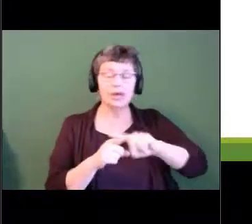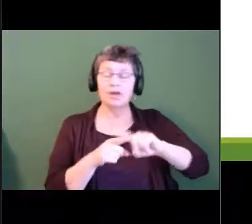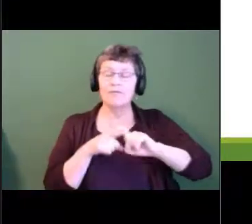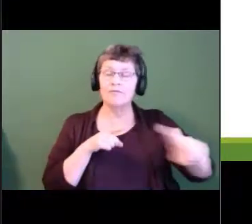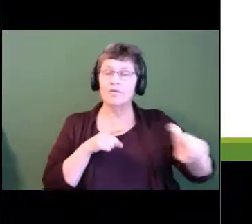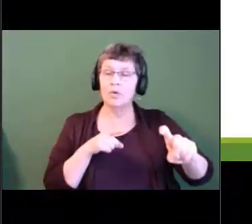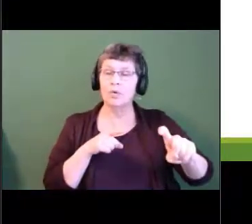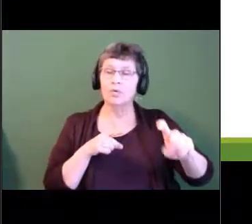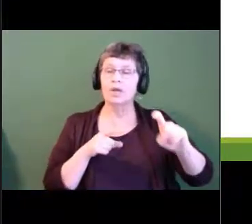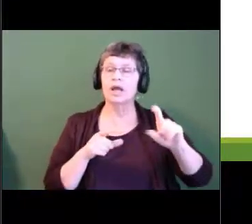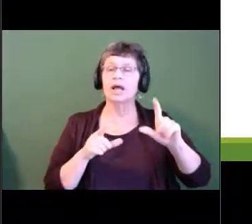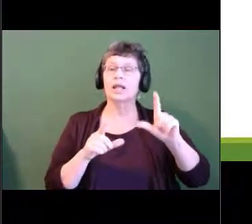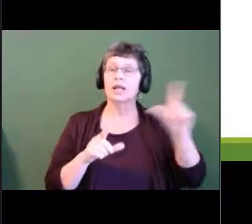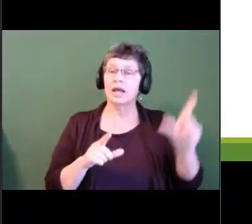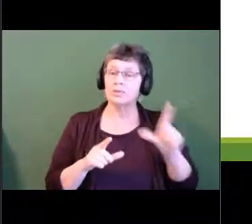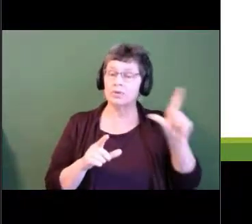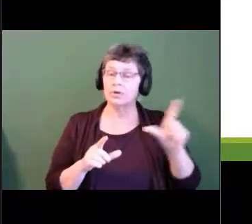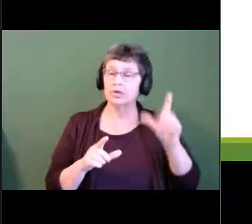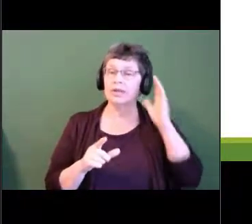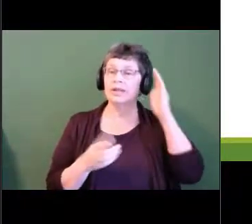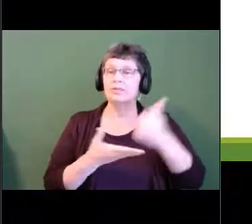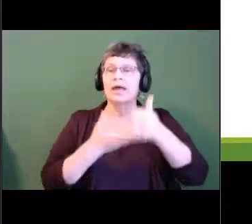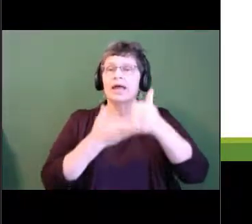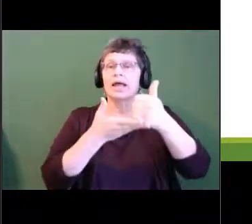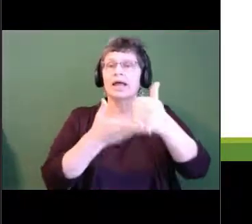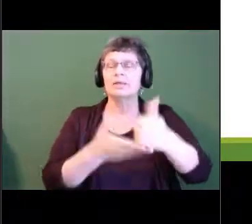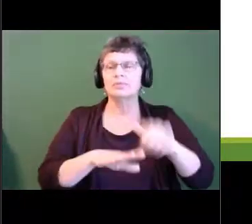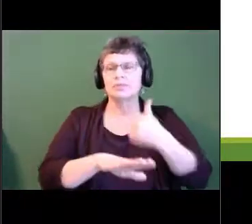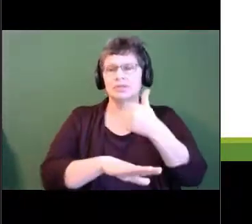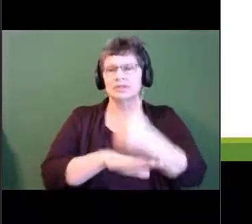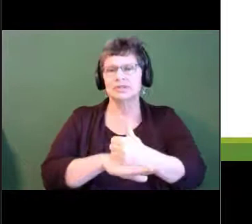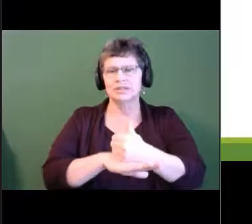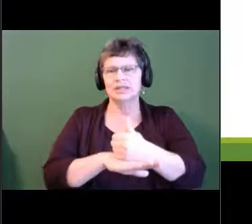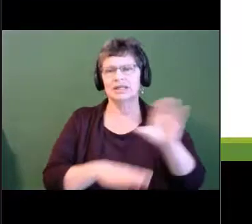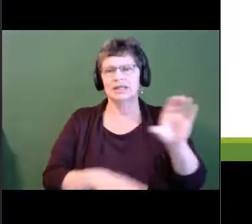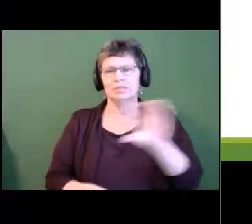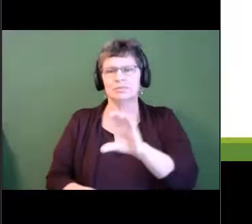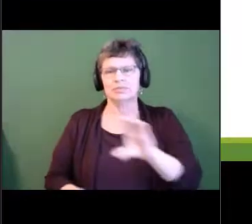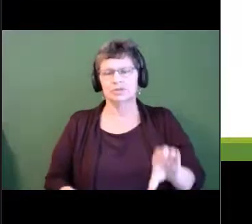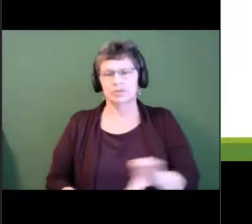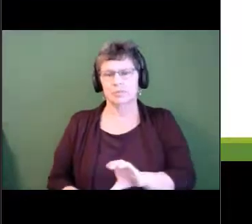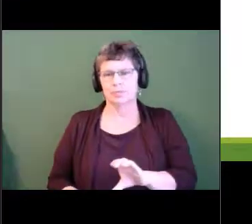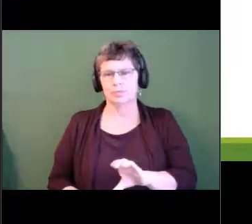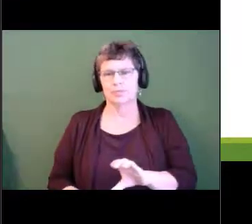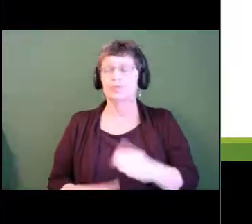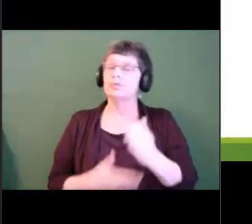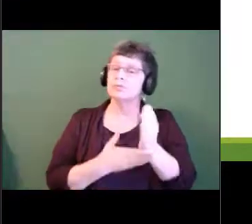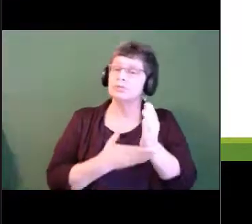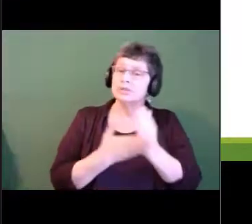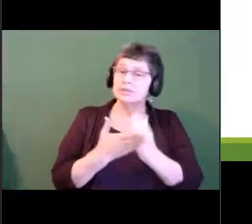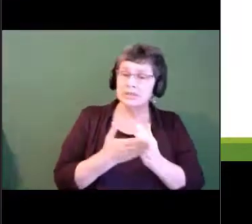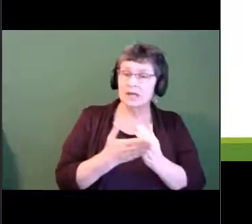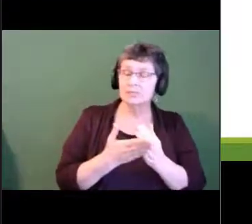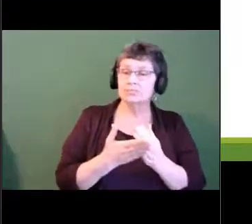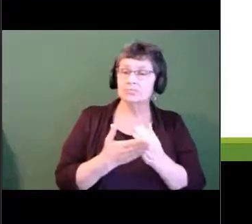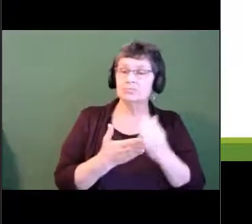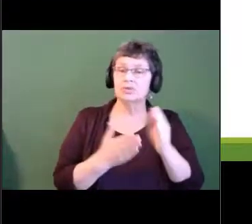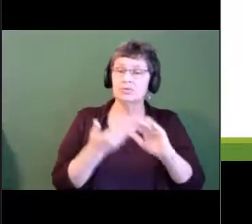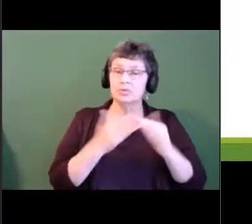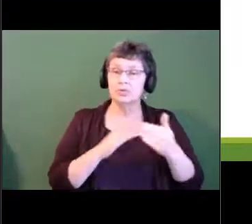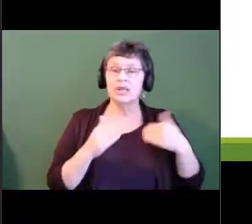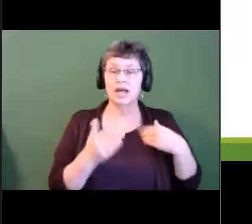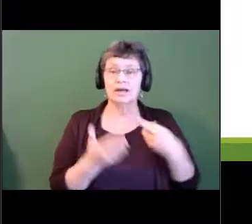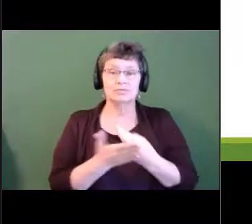up Zoom and being able to use it. So there are some resources in some communities for that. Signing up